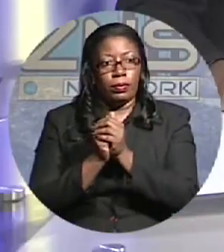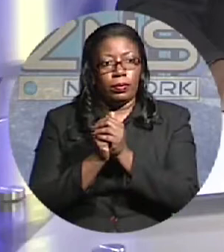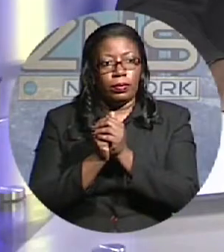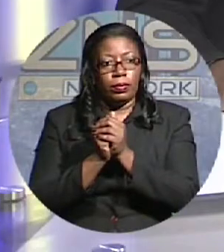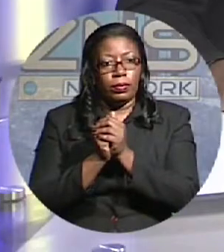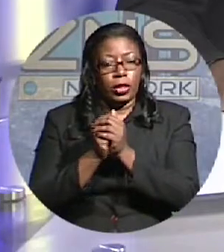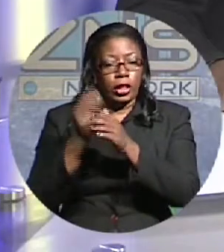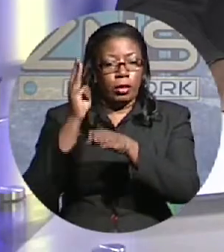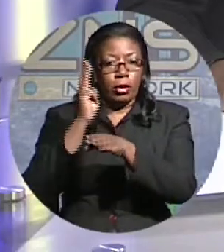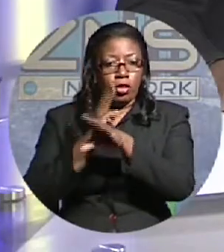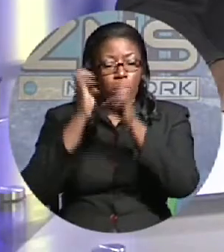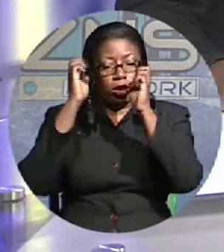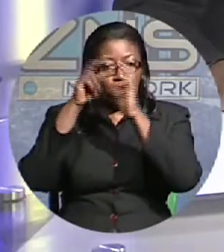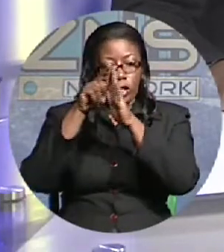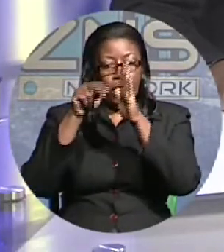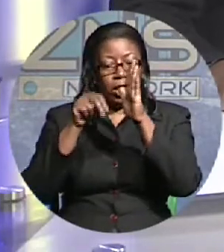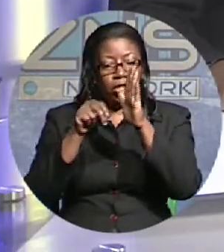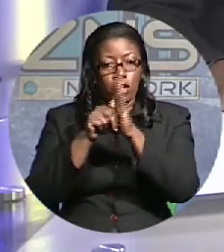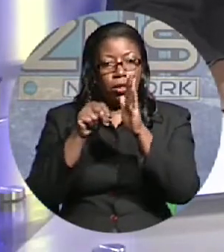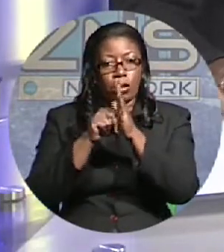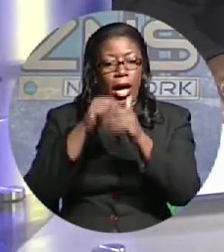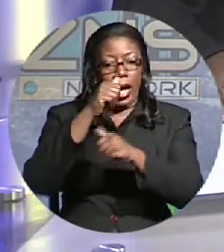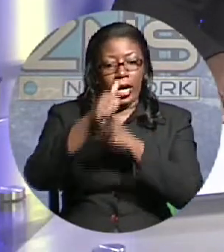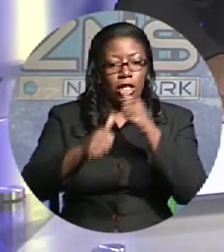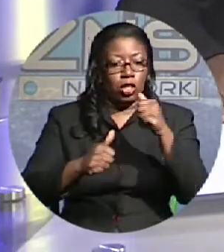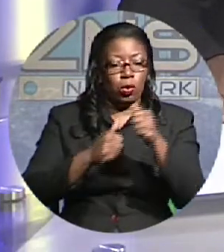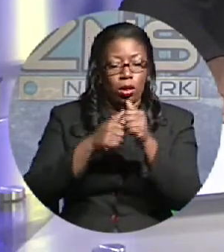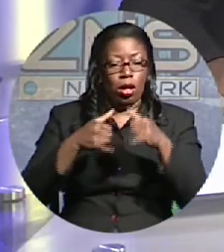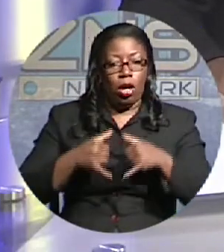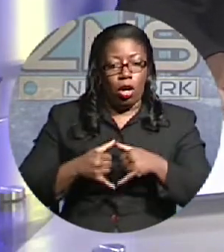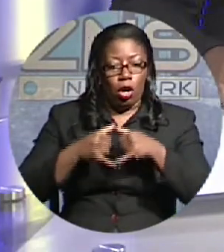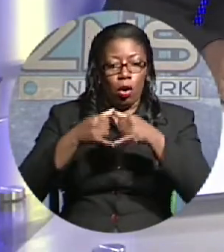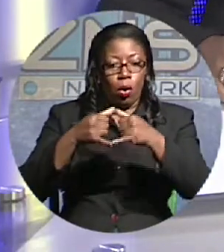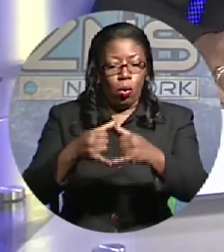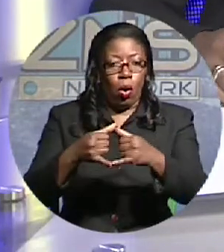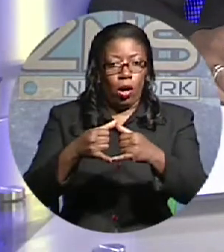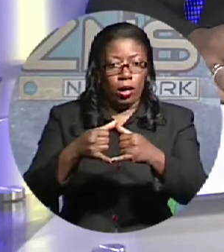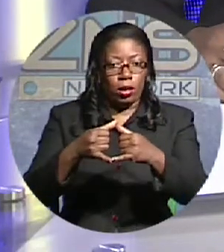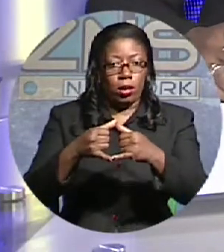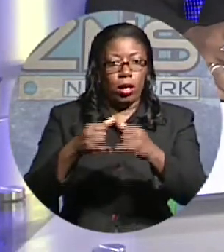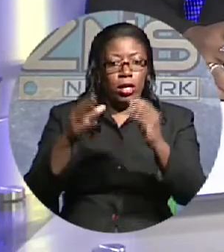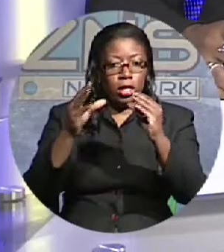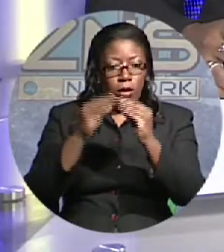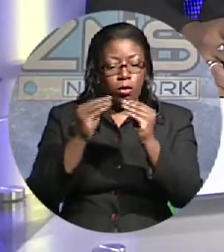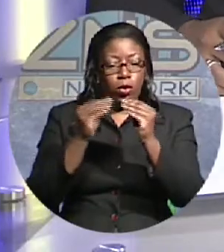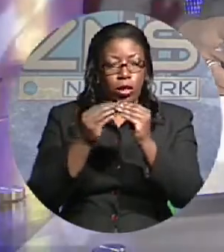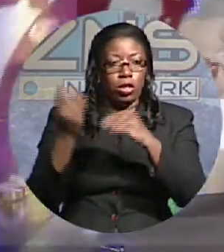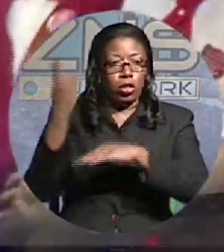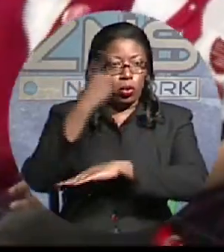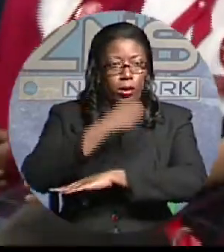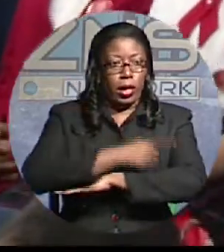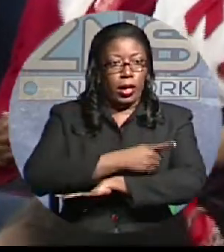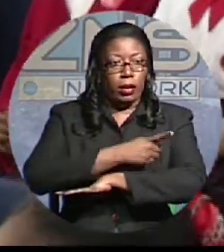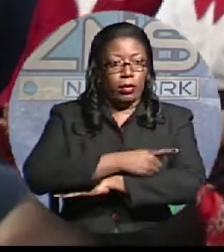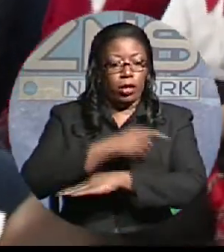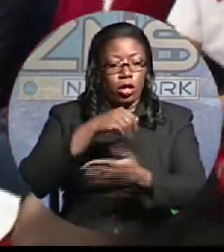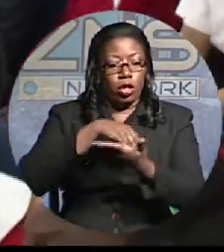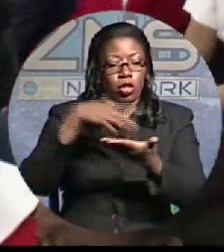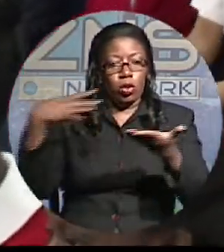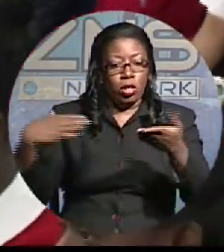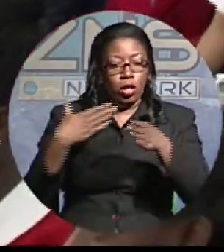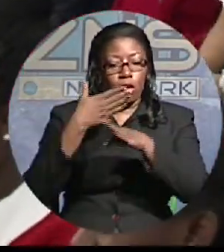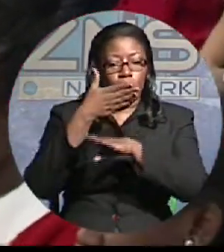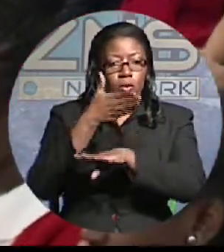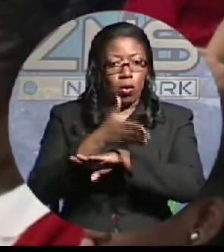The Ministry of Education held its annual National Awards ceremony today at the Church of God Convention Center. Students from across